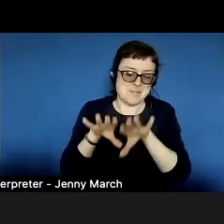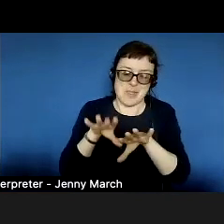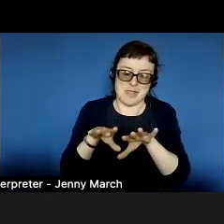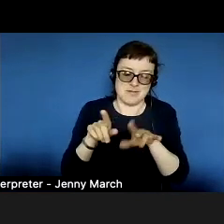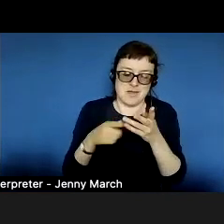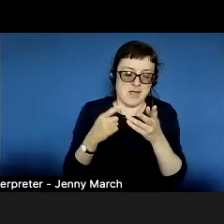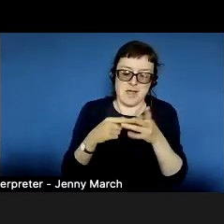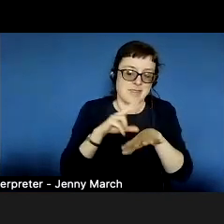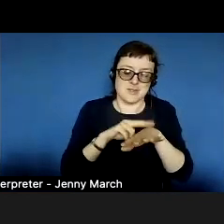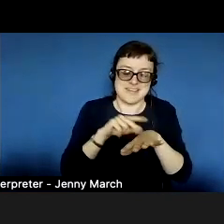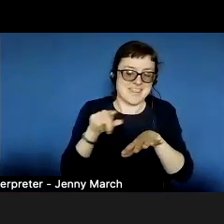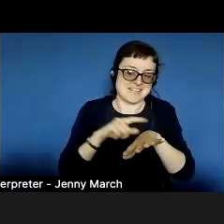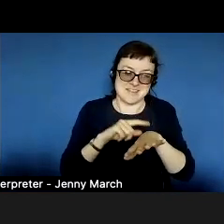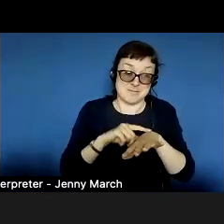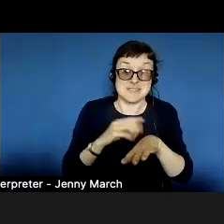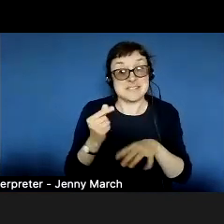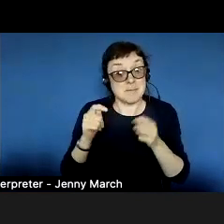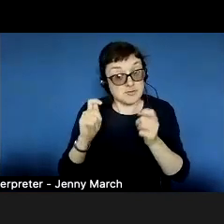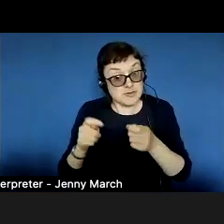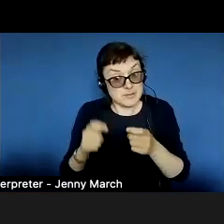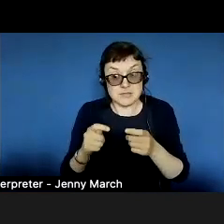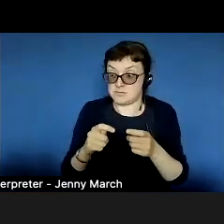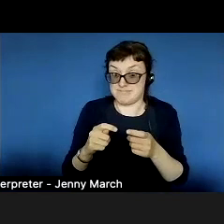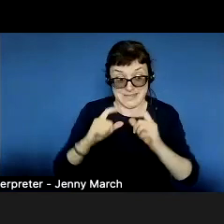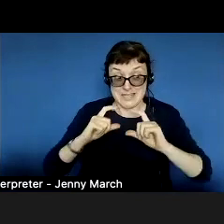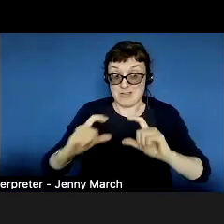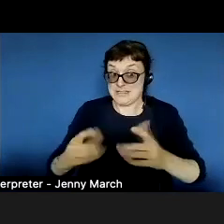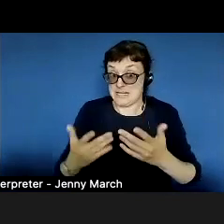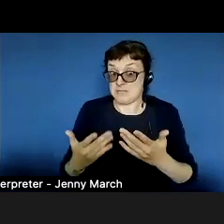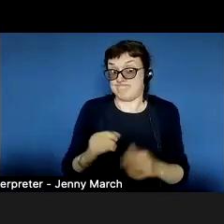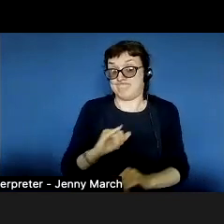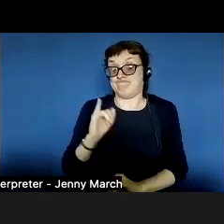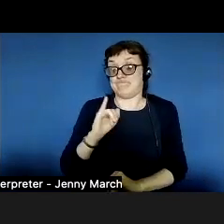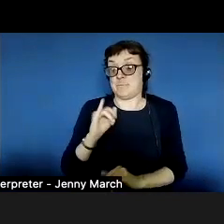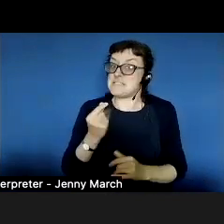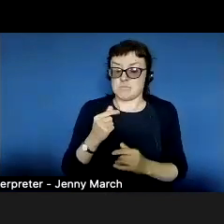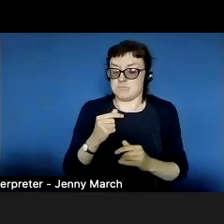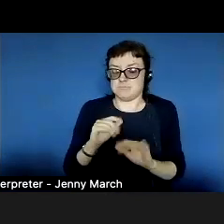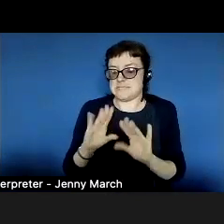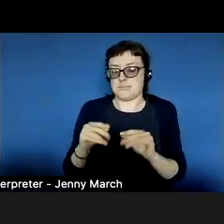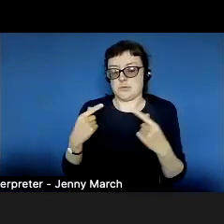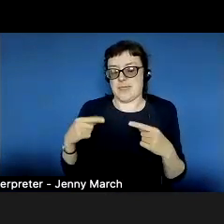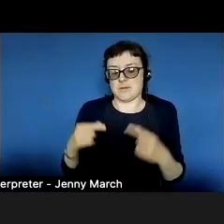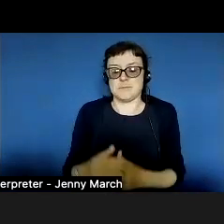obviously things that some of them are carried on today, quite shockingly, but others aren't. But the fact that he